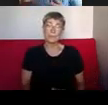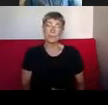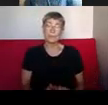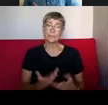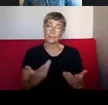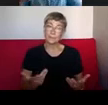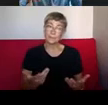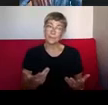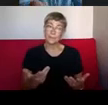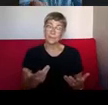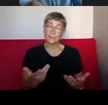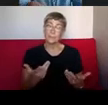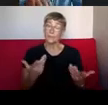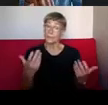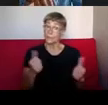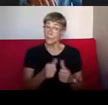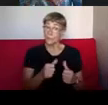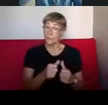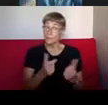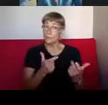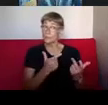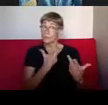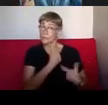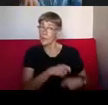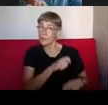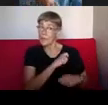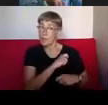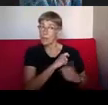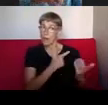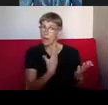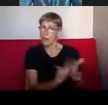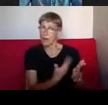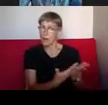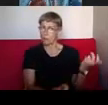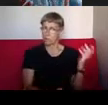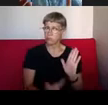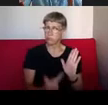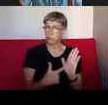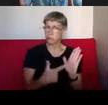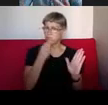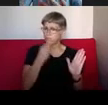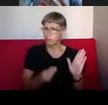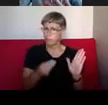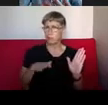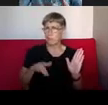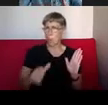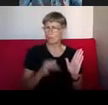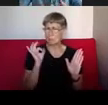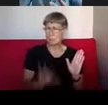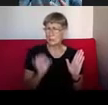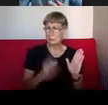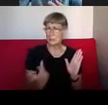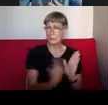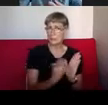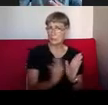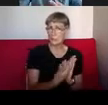the impact, not only of people with disability, but also in all these other actors, so that they can make their